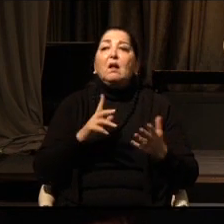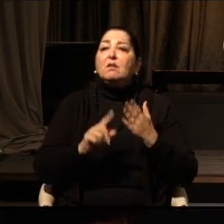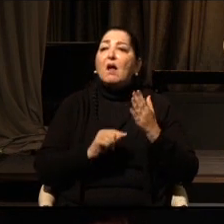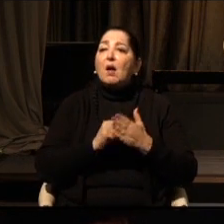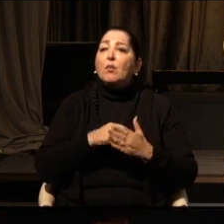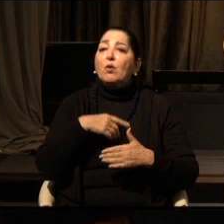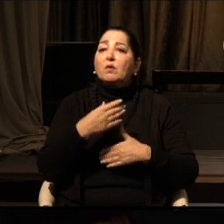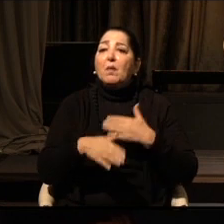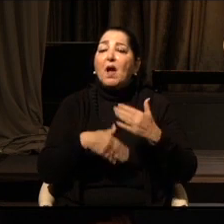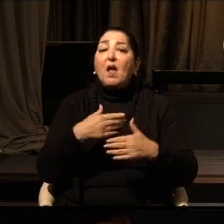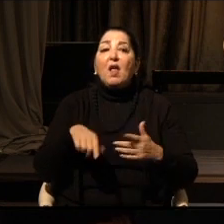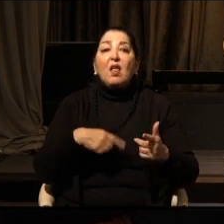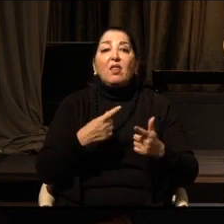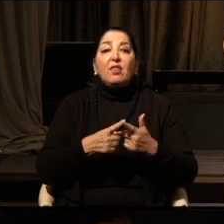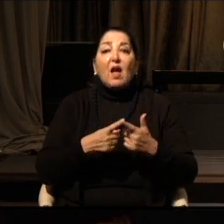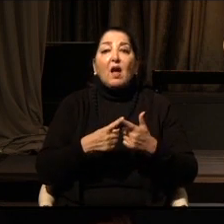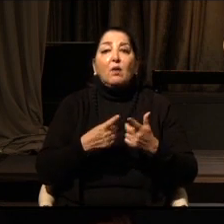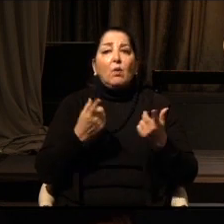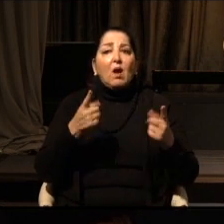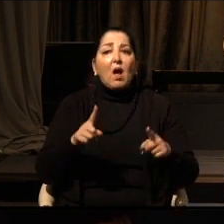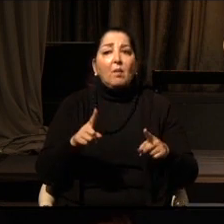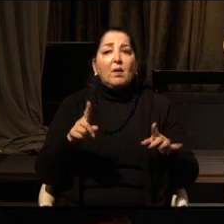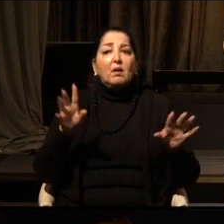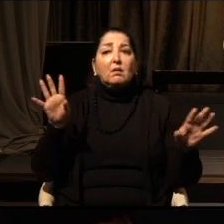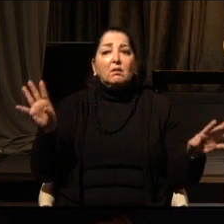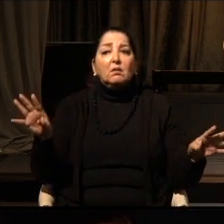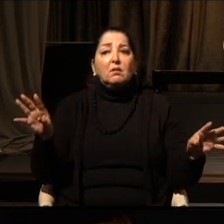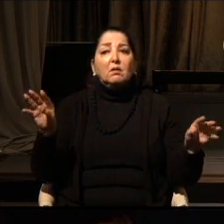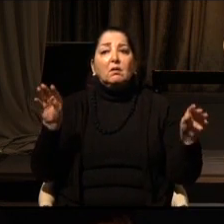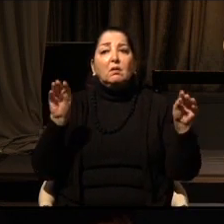good and bad start switching places.